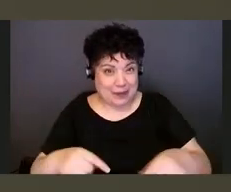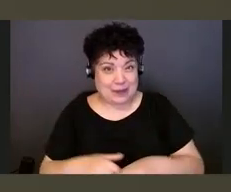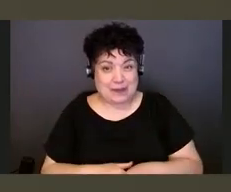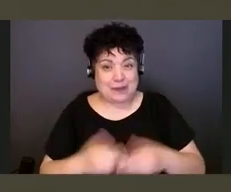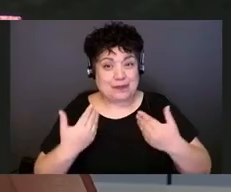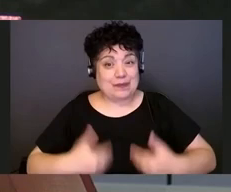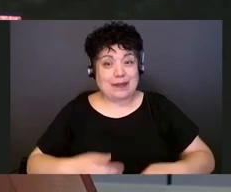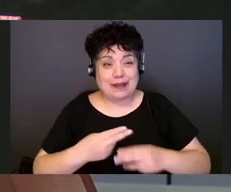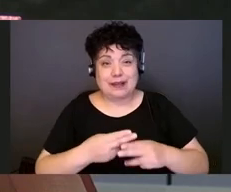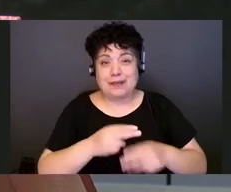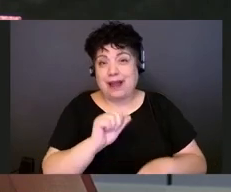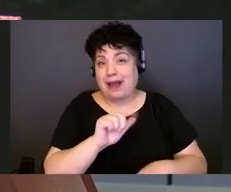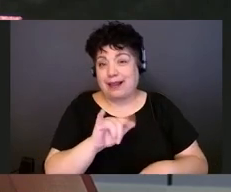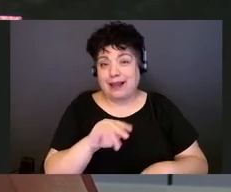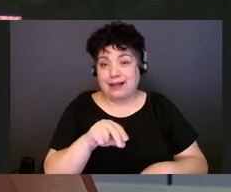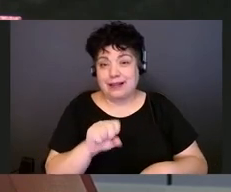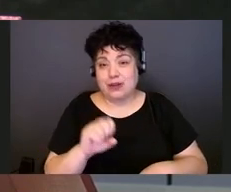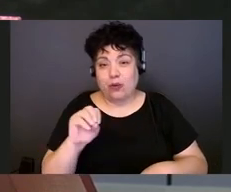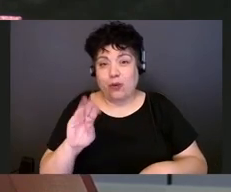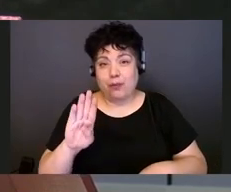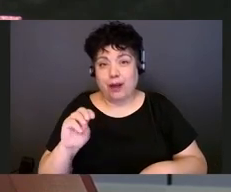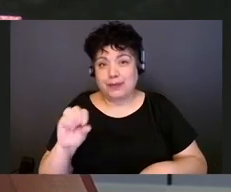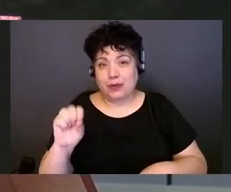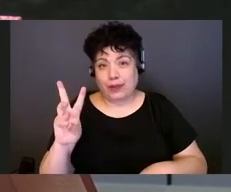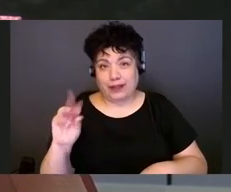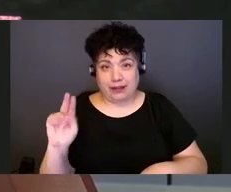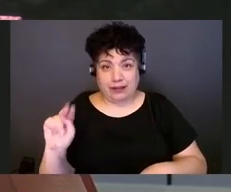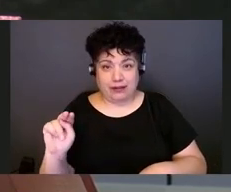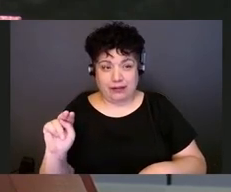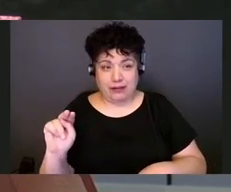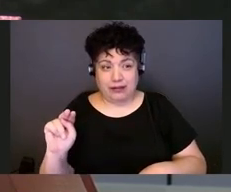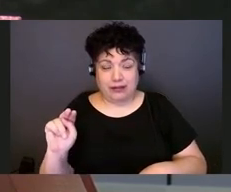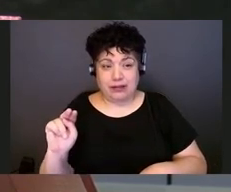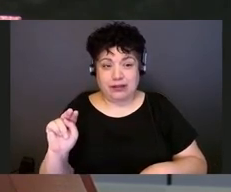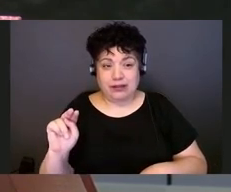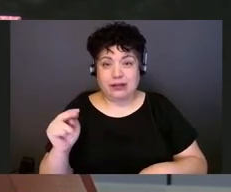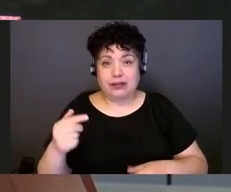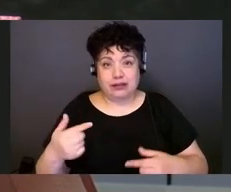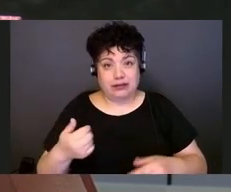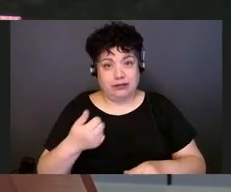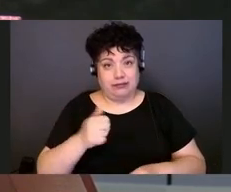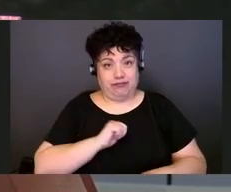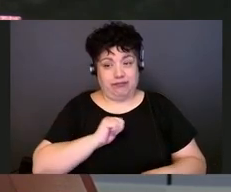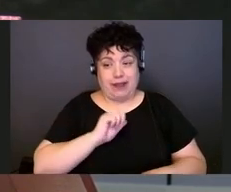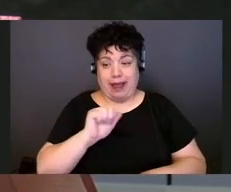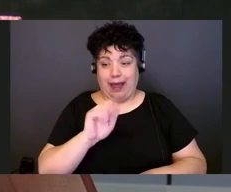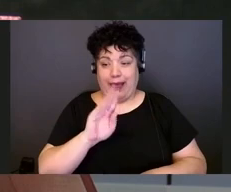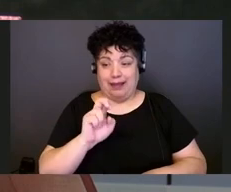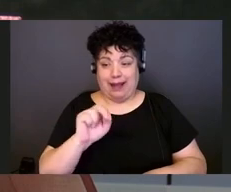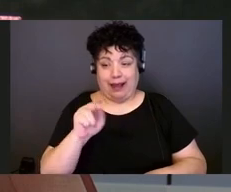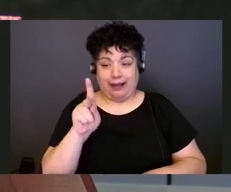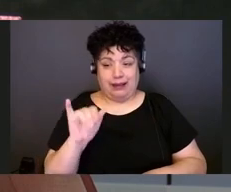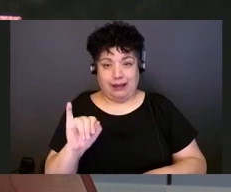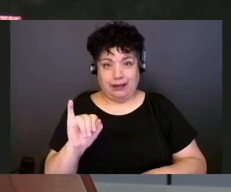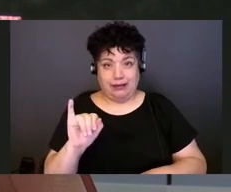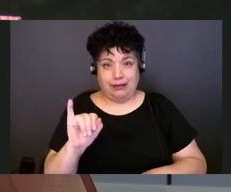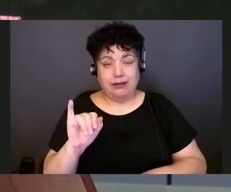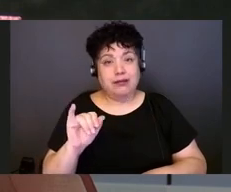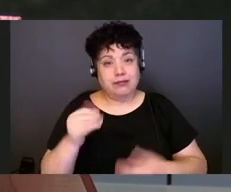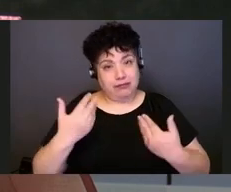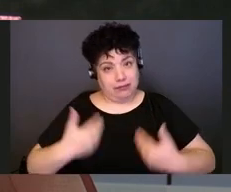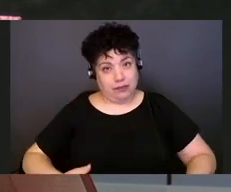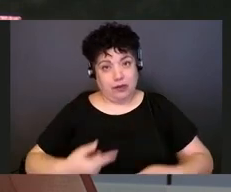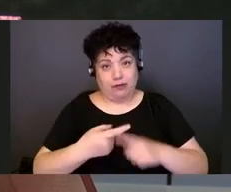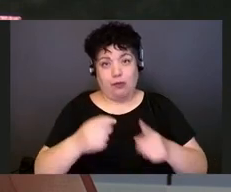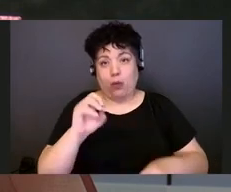is Alanis Obomsawin. I am an Abenaki woman. I come from